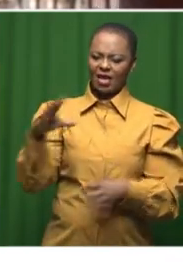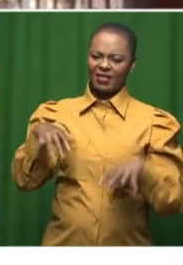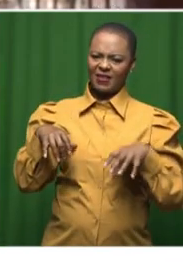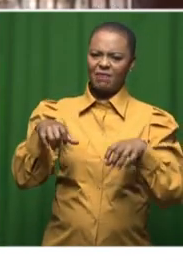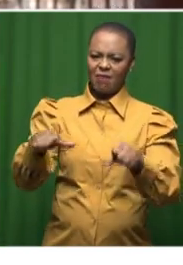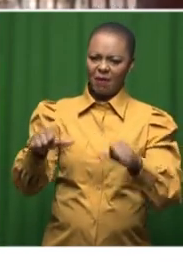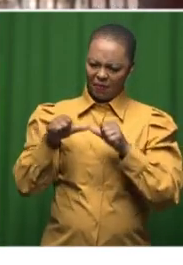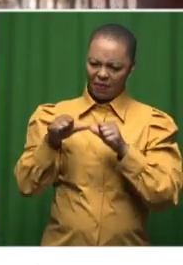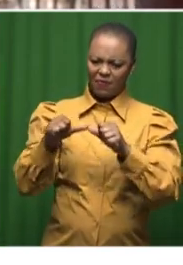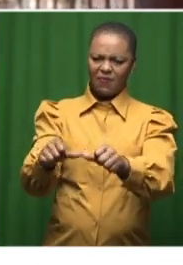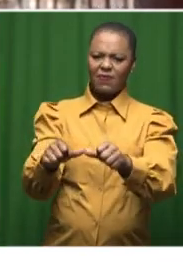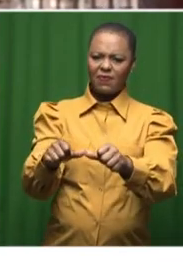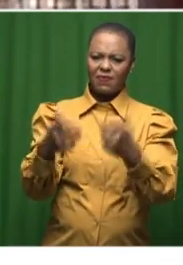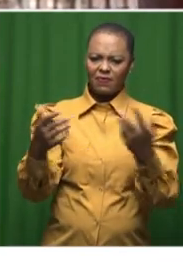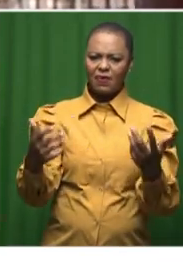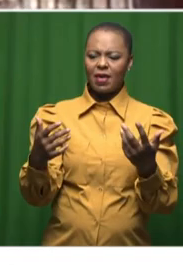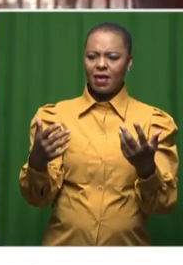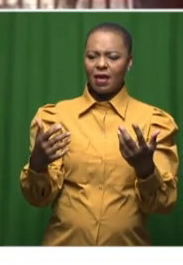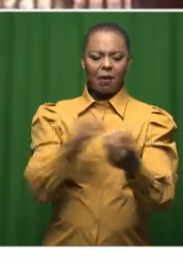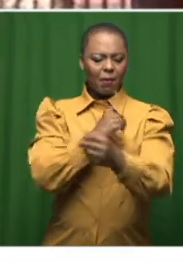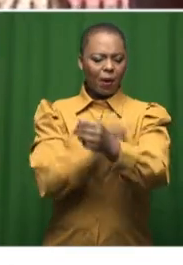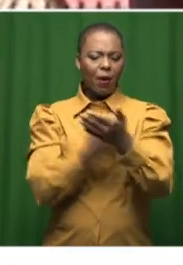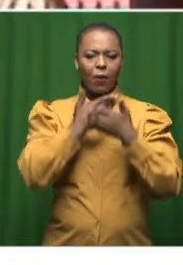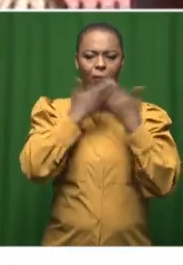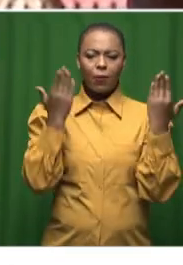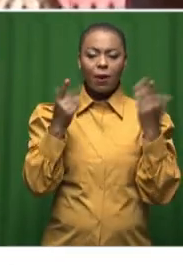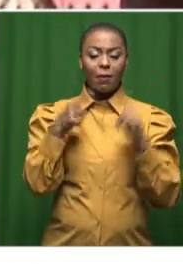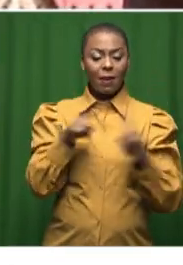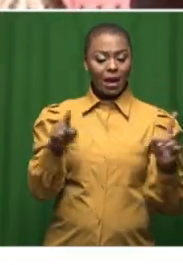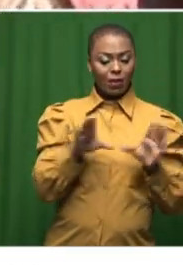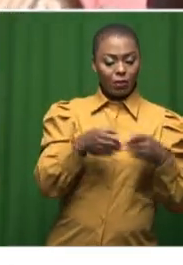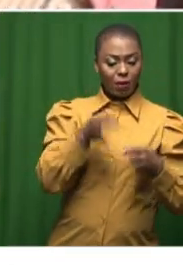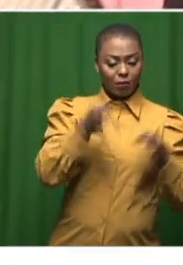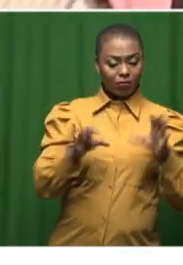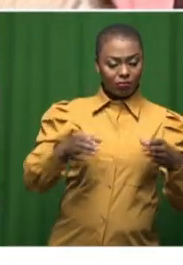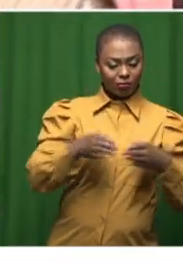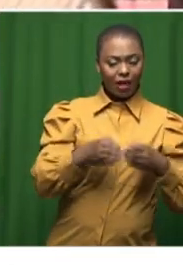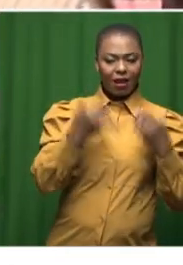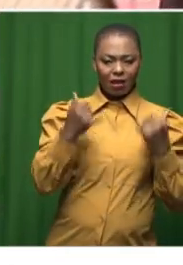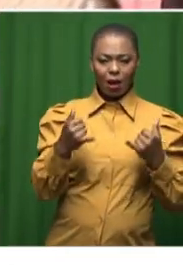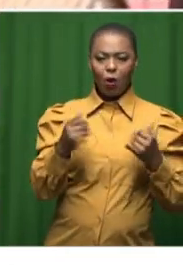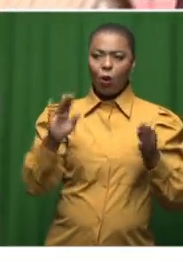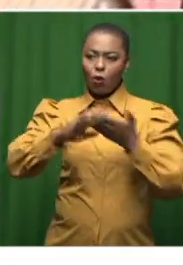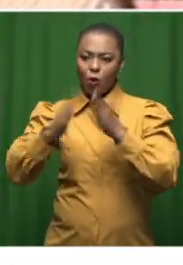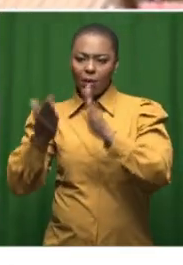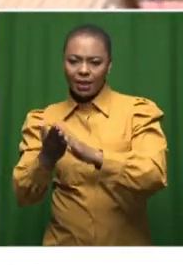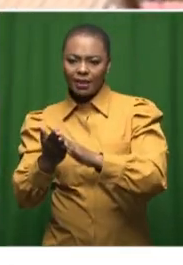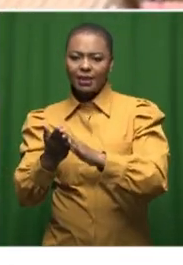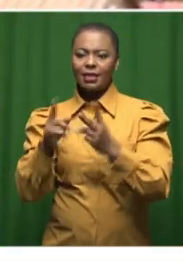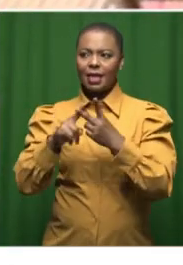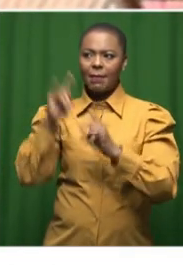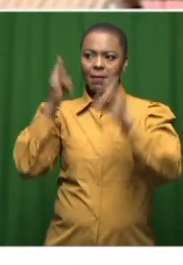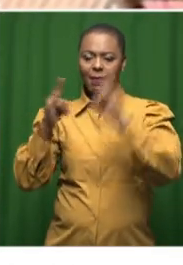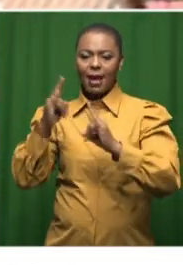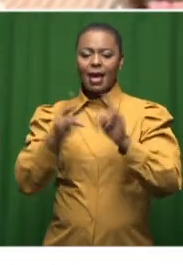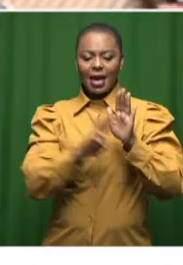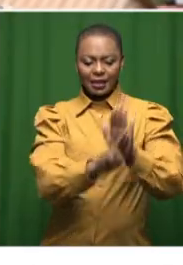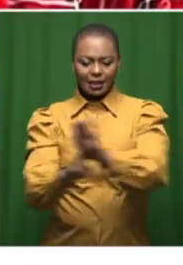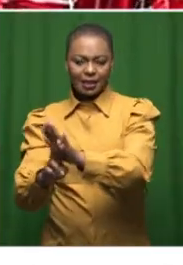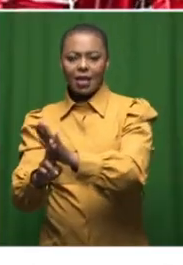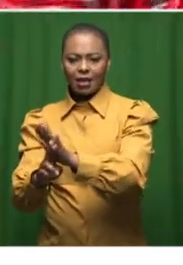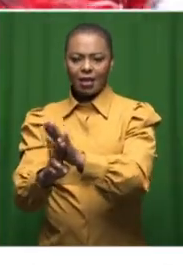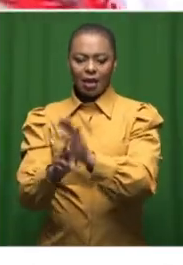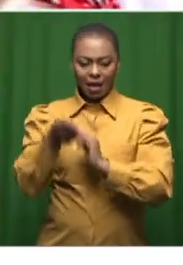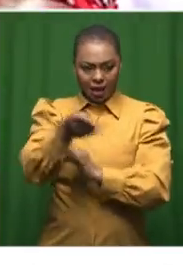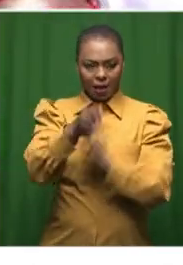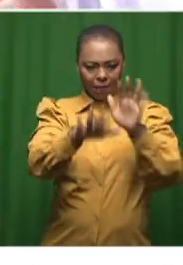are represented in parliament by people who understand them, by people who are part of them. Community members who were there in large numbers had